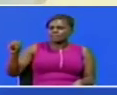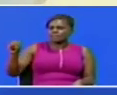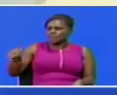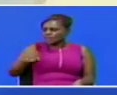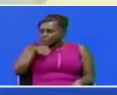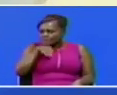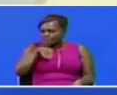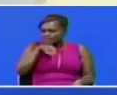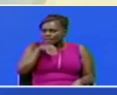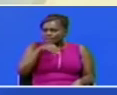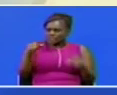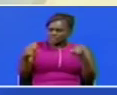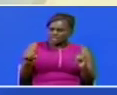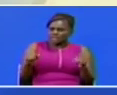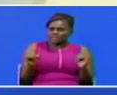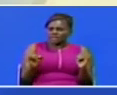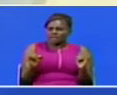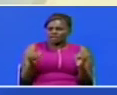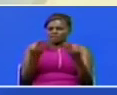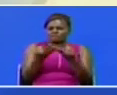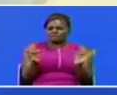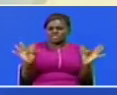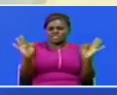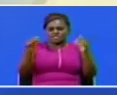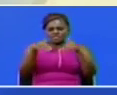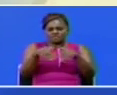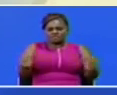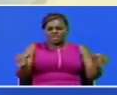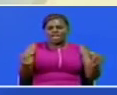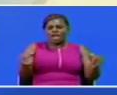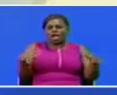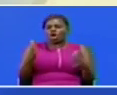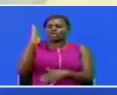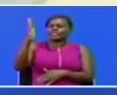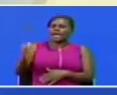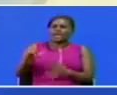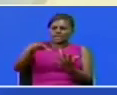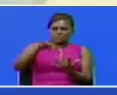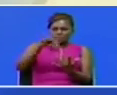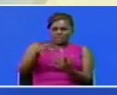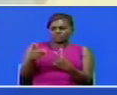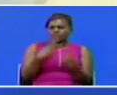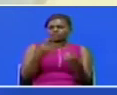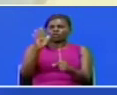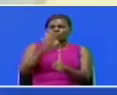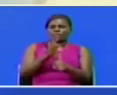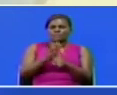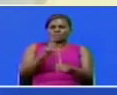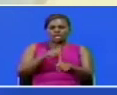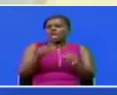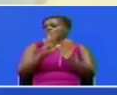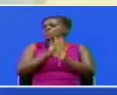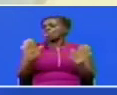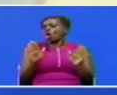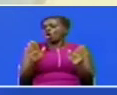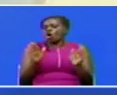Raila Amolo Odinga, to try and get free, or rather direct nomination. And that is a subject that he has quite talked about here, that